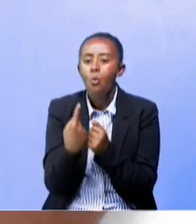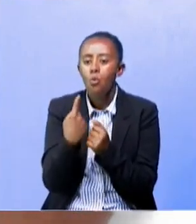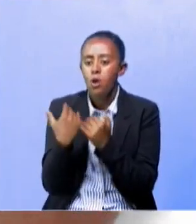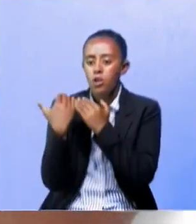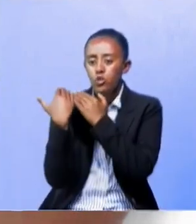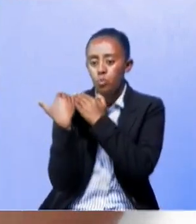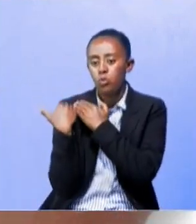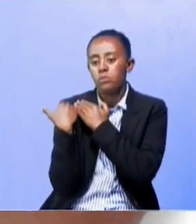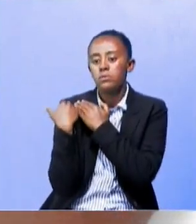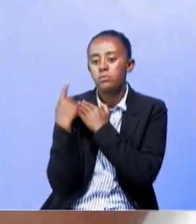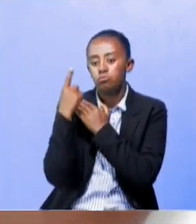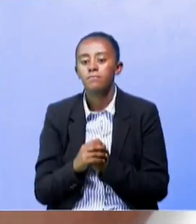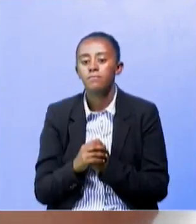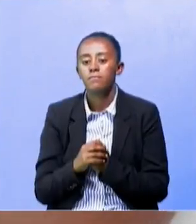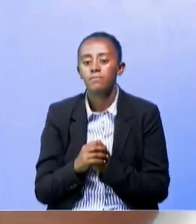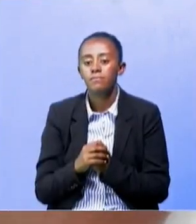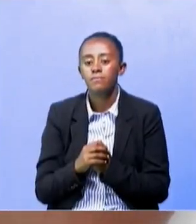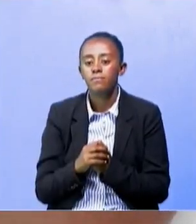responsible body.